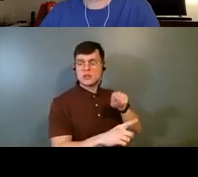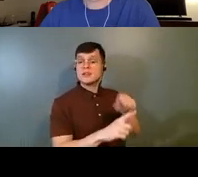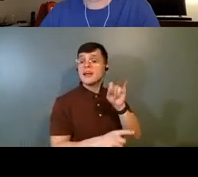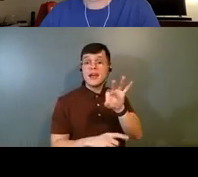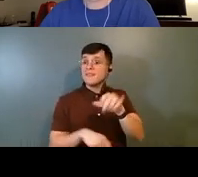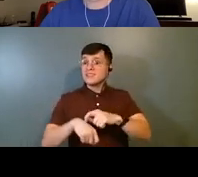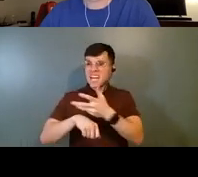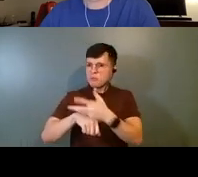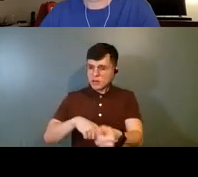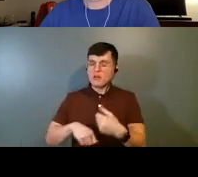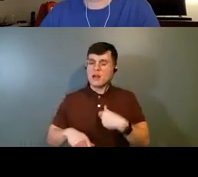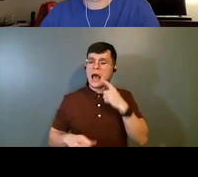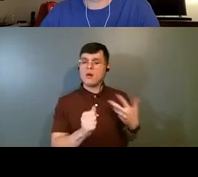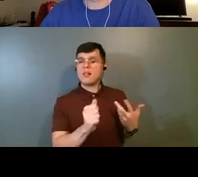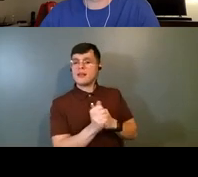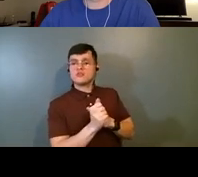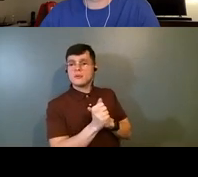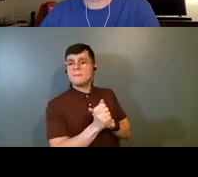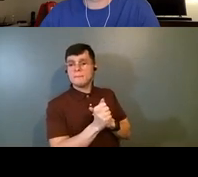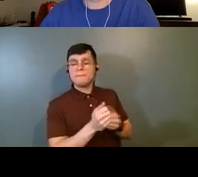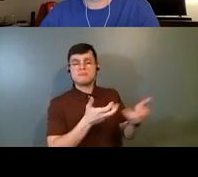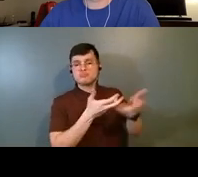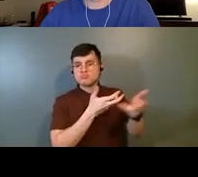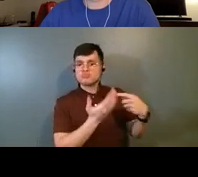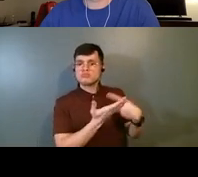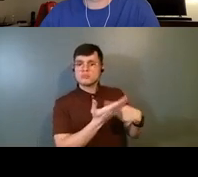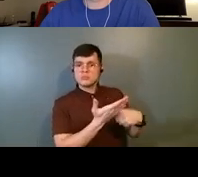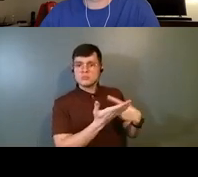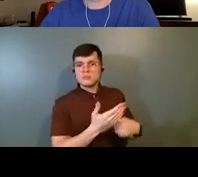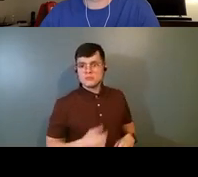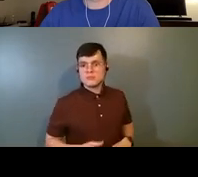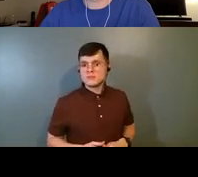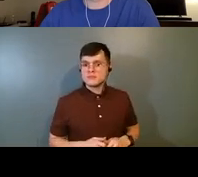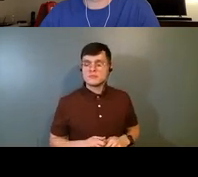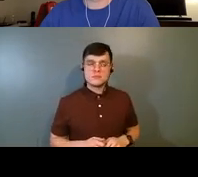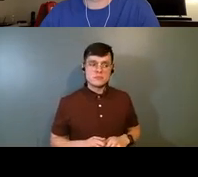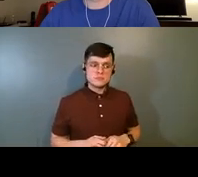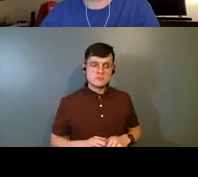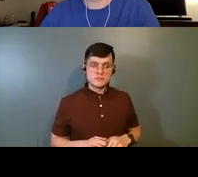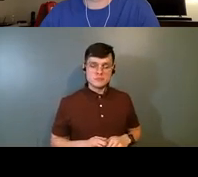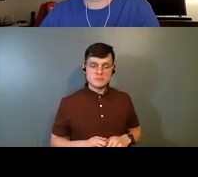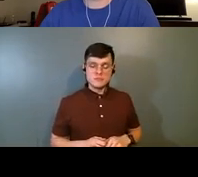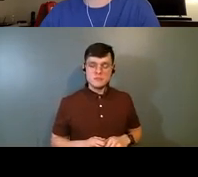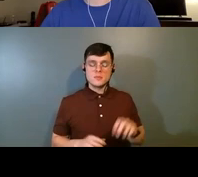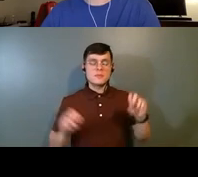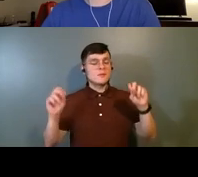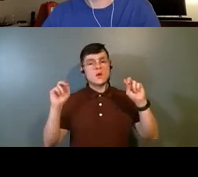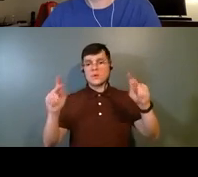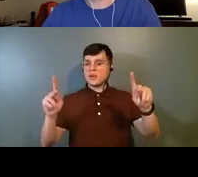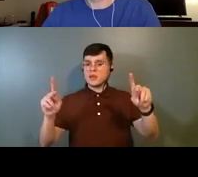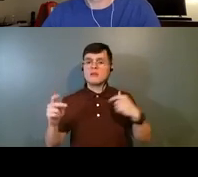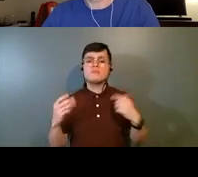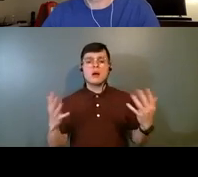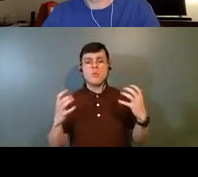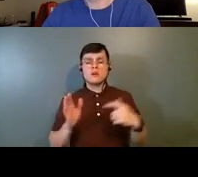I'll catch up with you, you know, on update you on Windows up arrow. Didn't get to you. Okay, so I want to just show